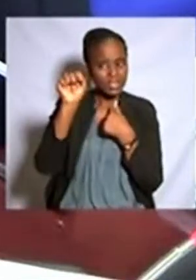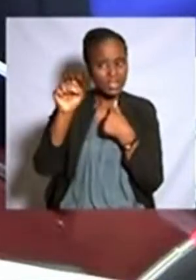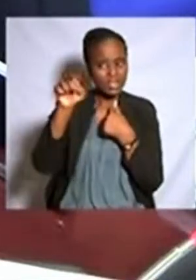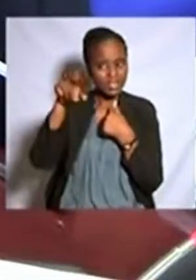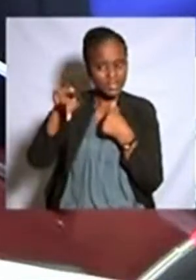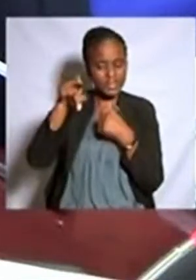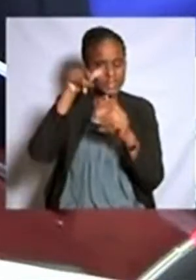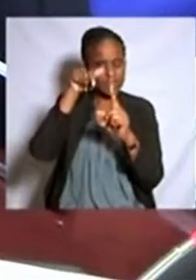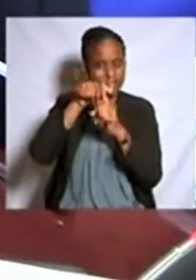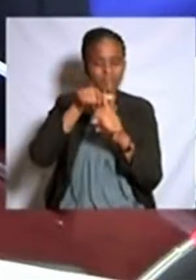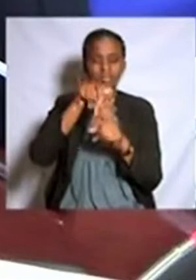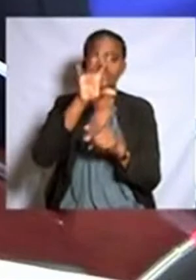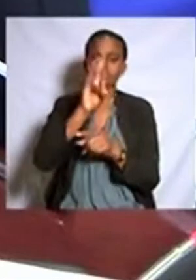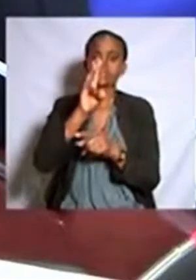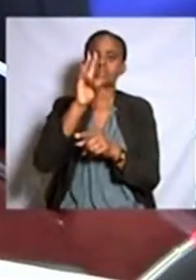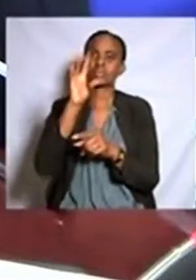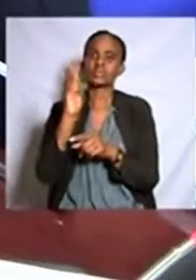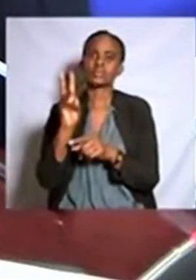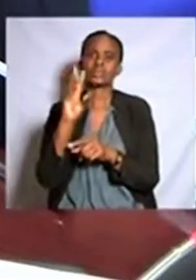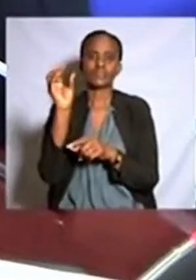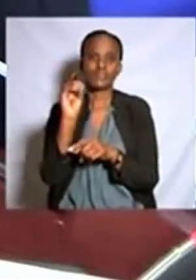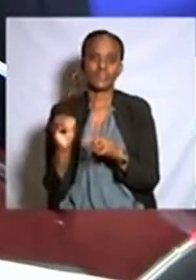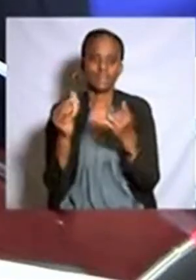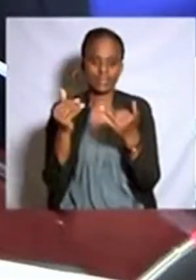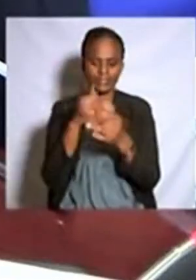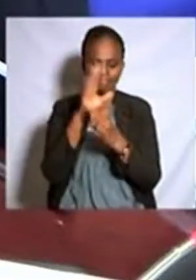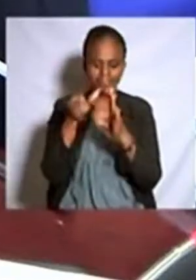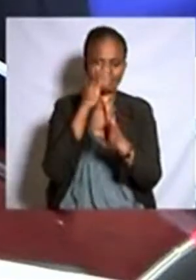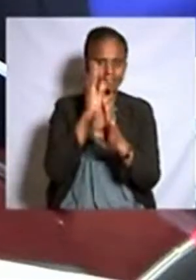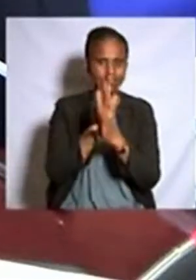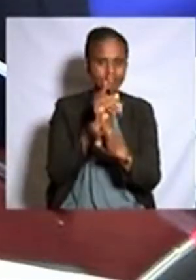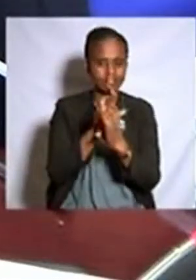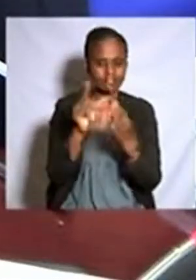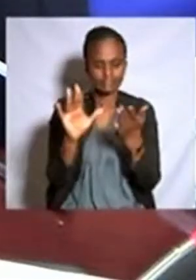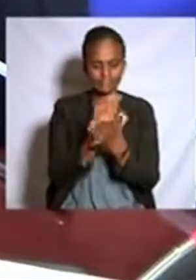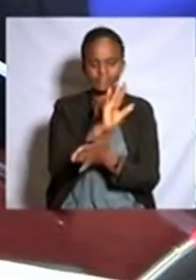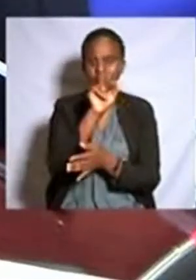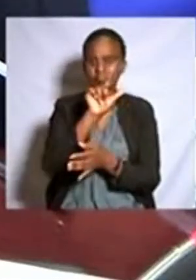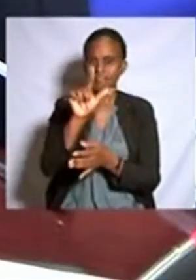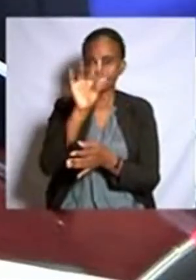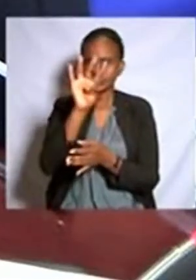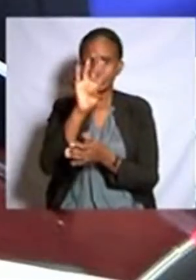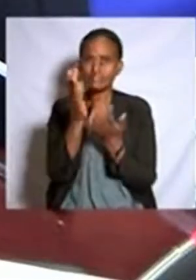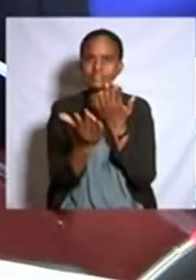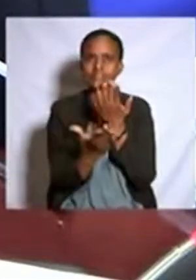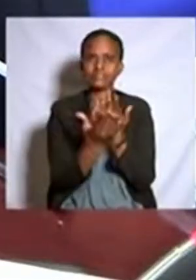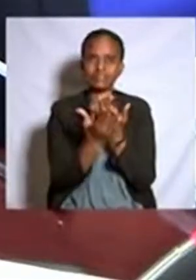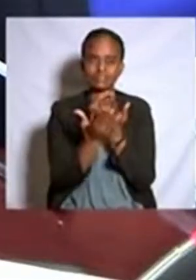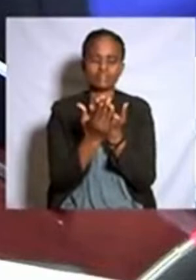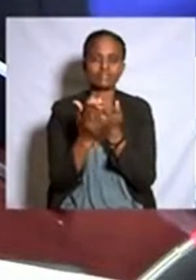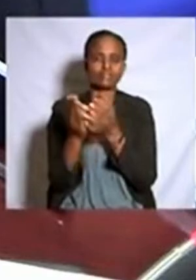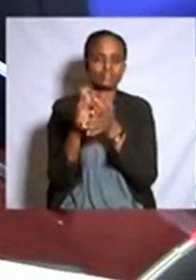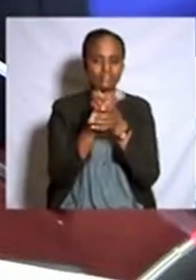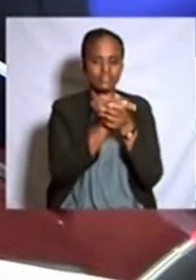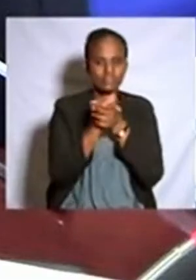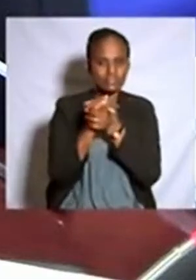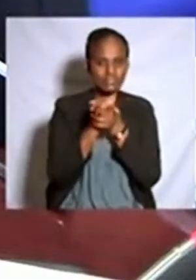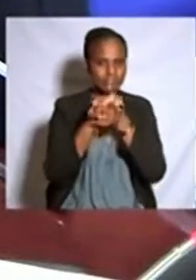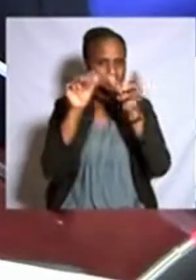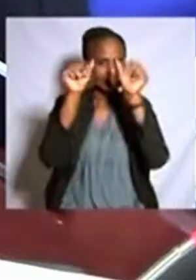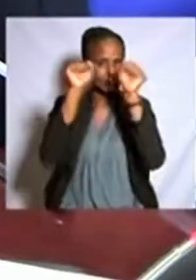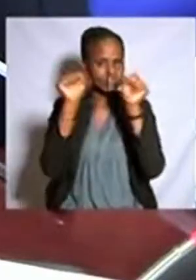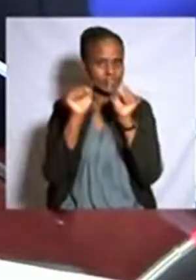of 76%. Kindly refer to page 24 of the attached corporate